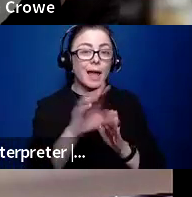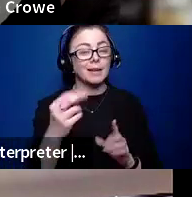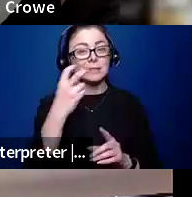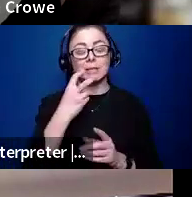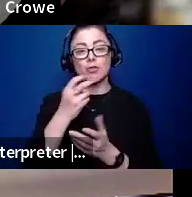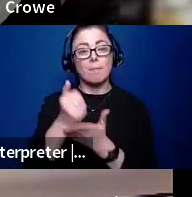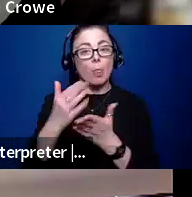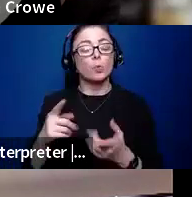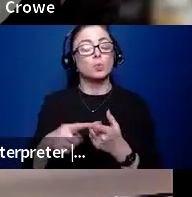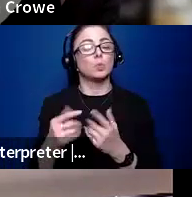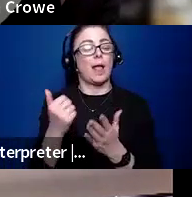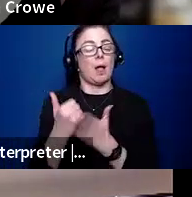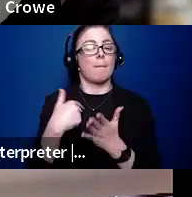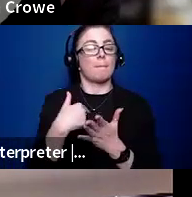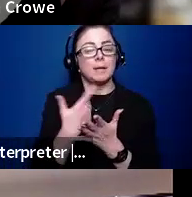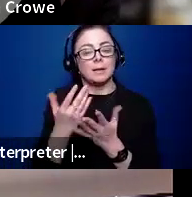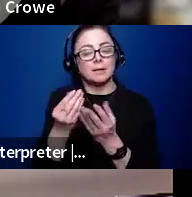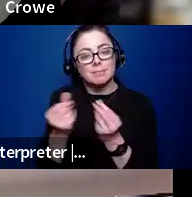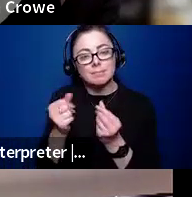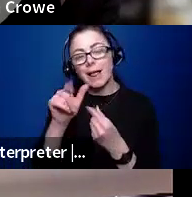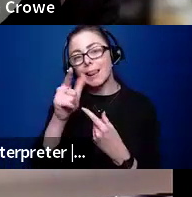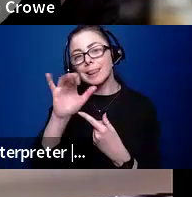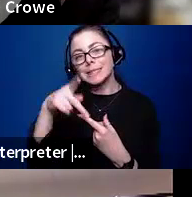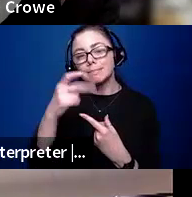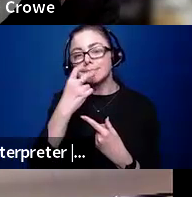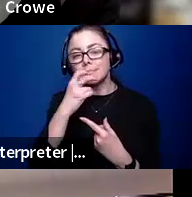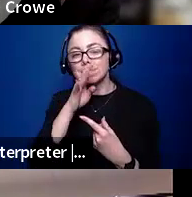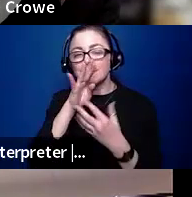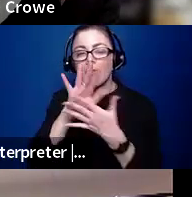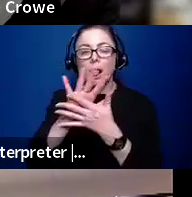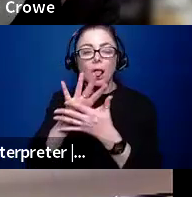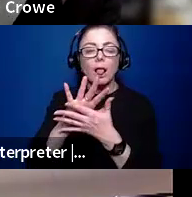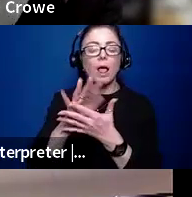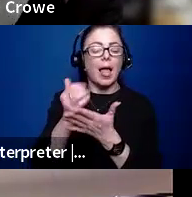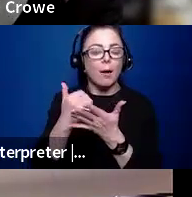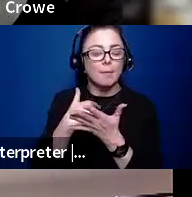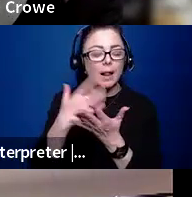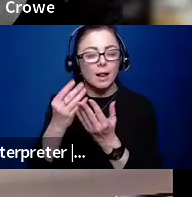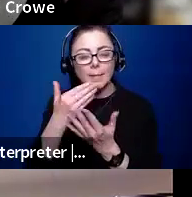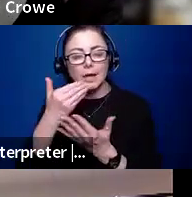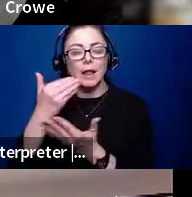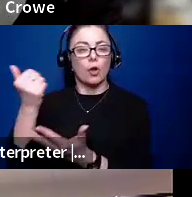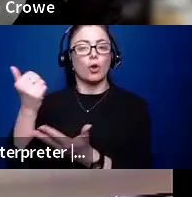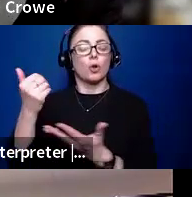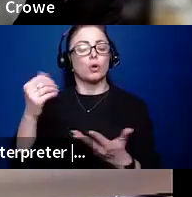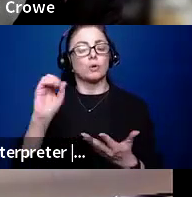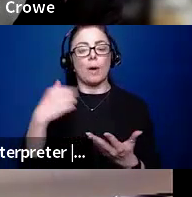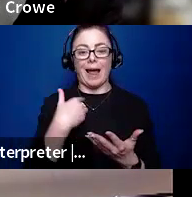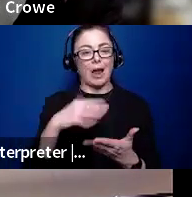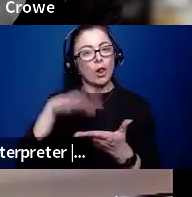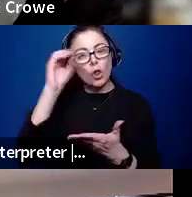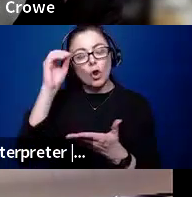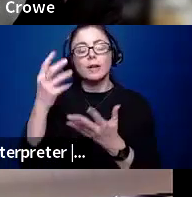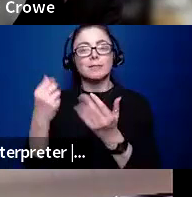correct a lisp I had. I mean, I had early learning support and summer speech services throughout my whole